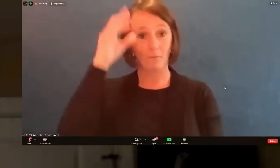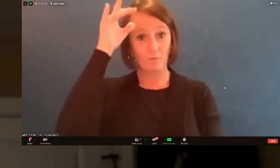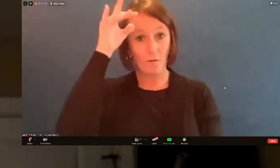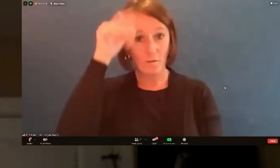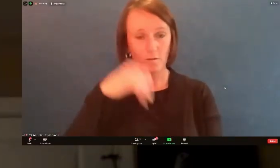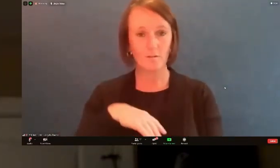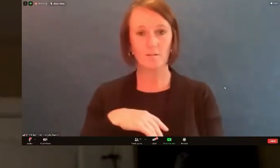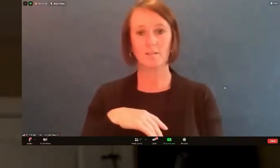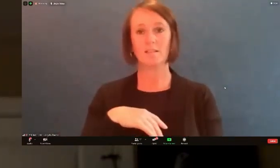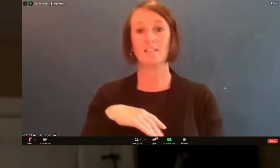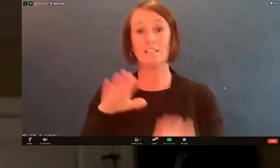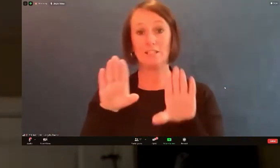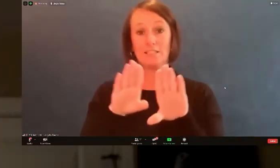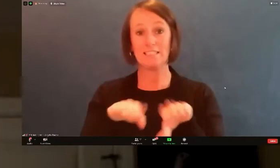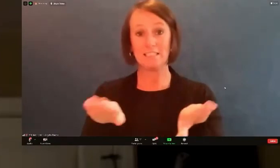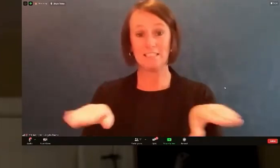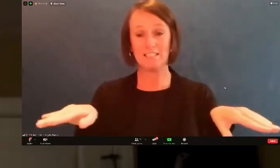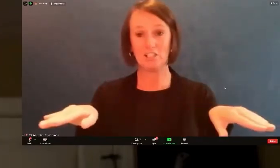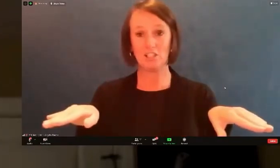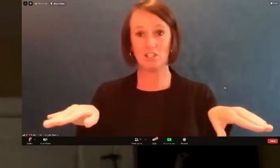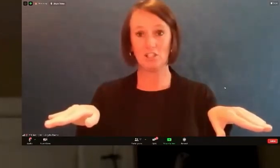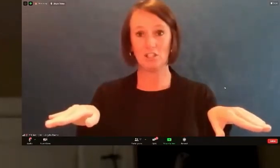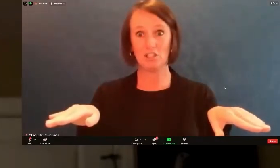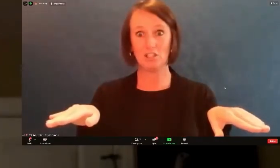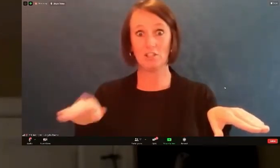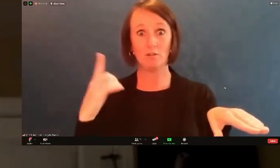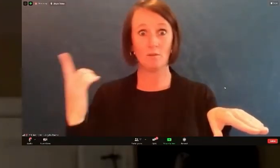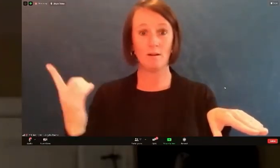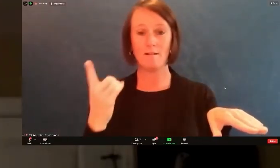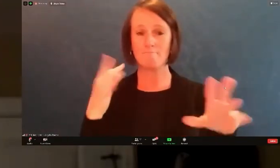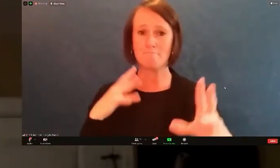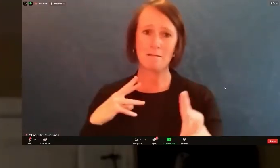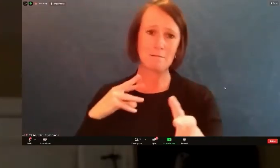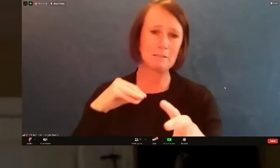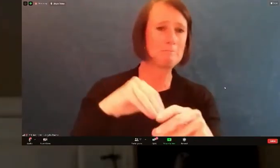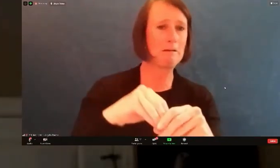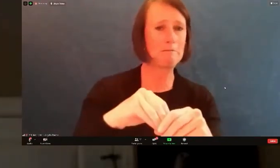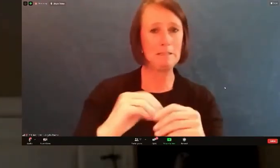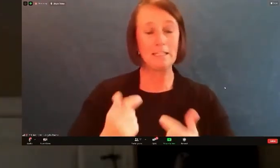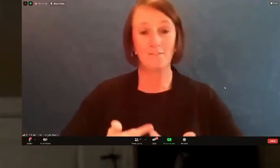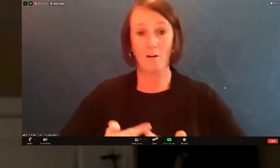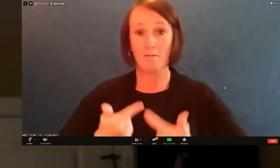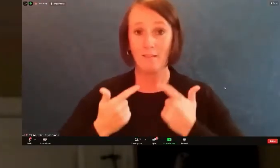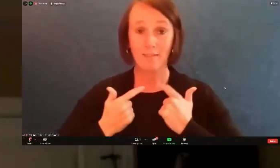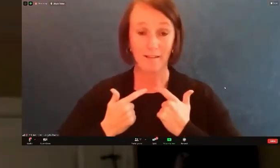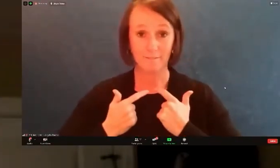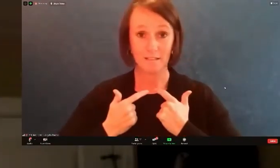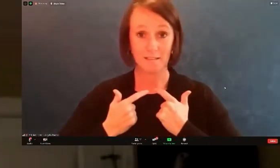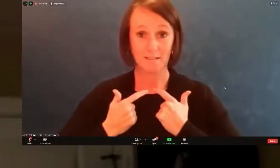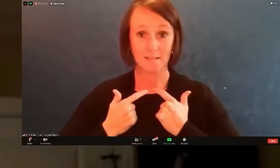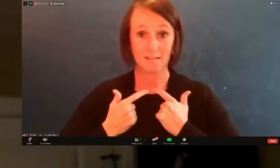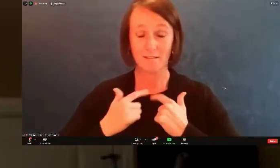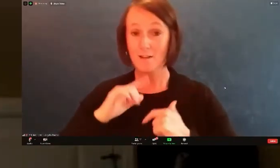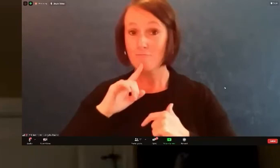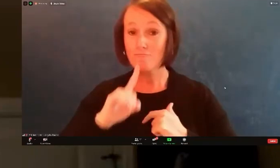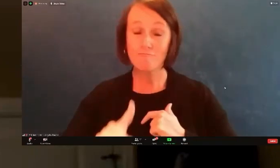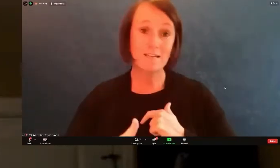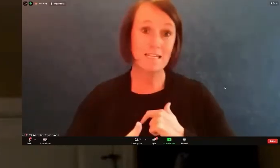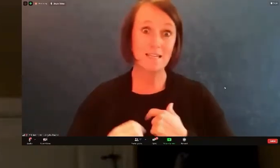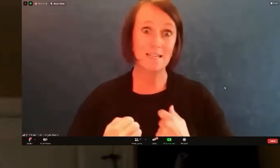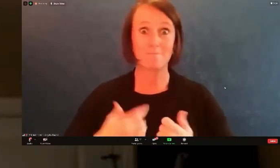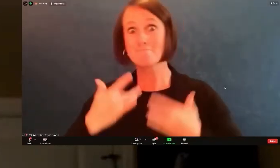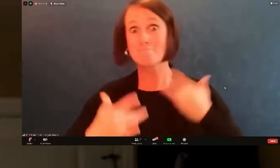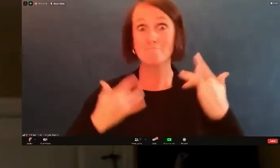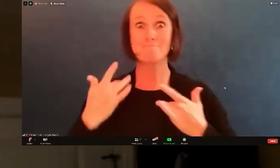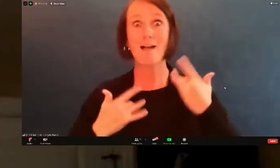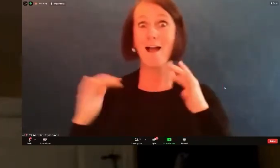is children pull you onto the dance floor of life. For the rest of the day, once I'm done, I have one more presentation to do.